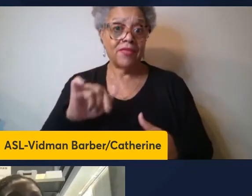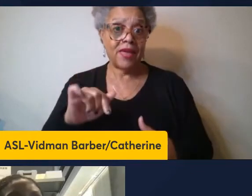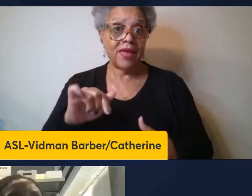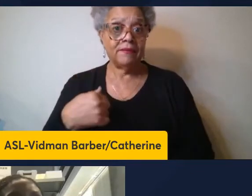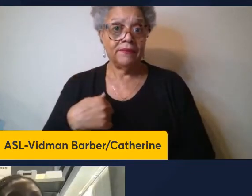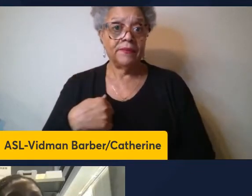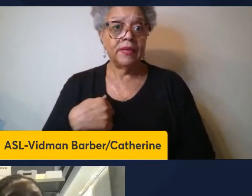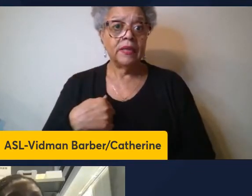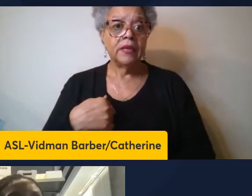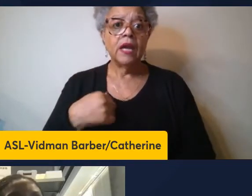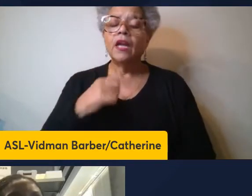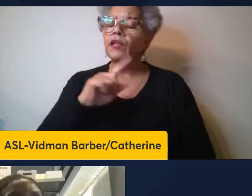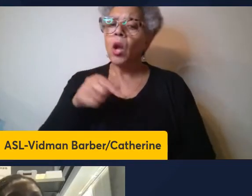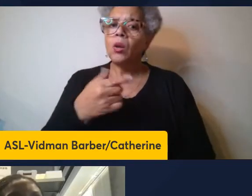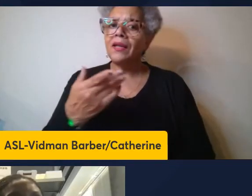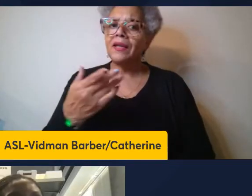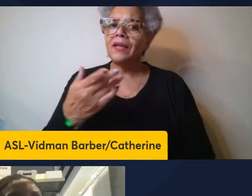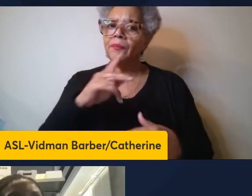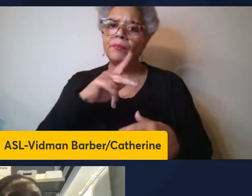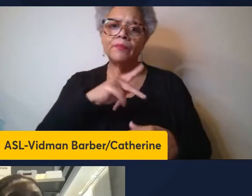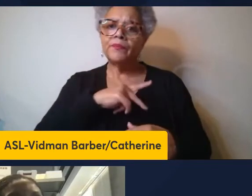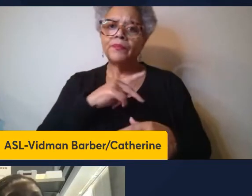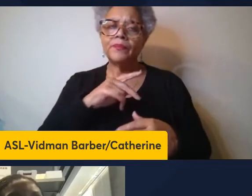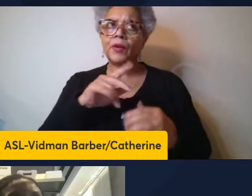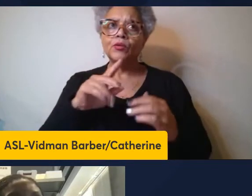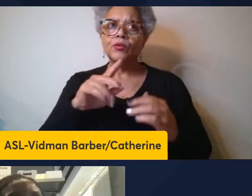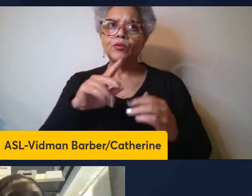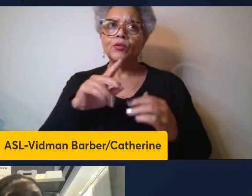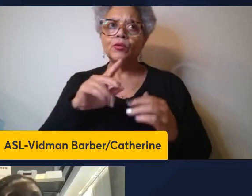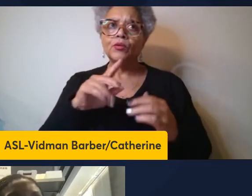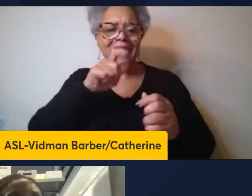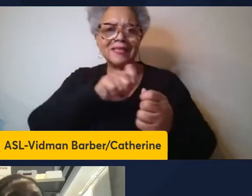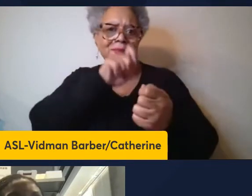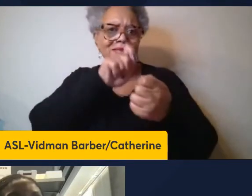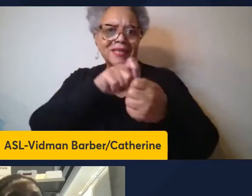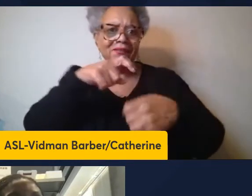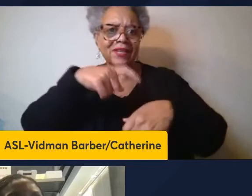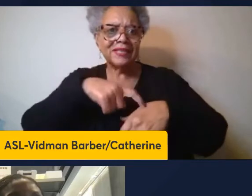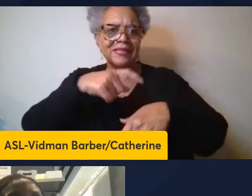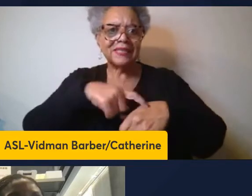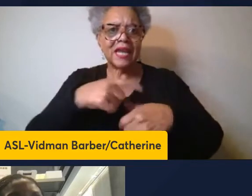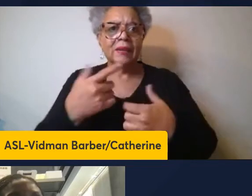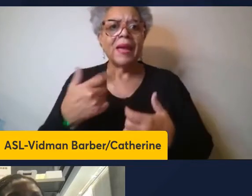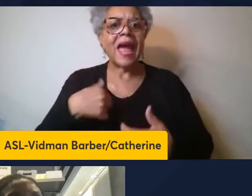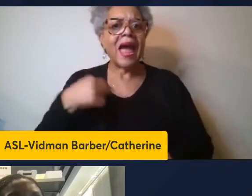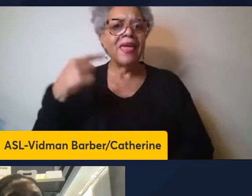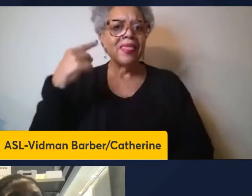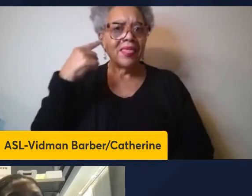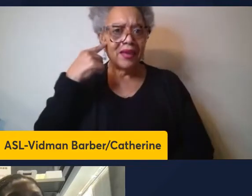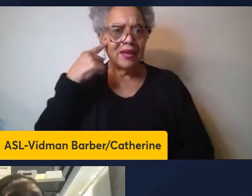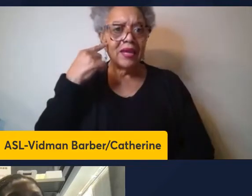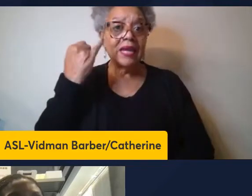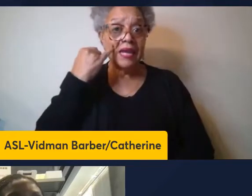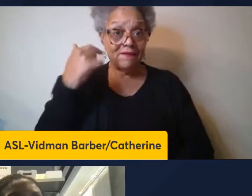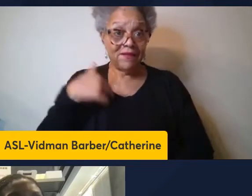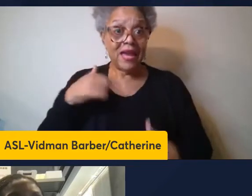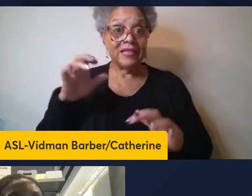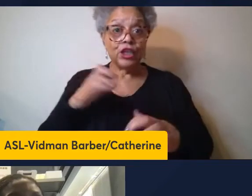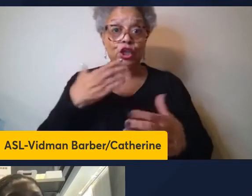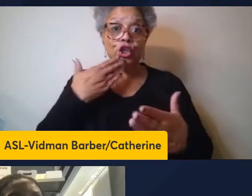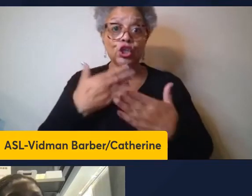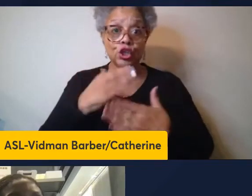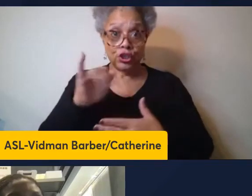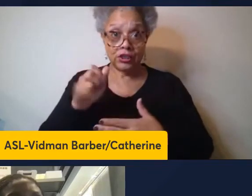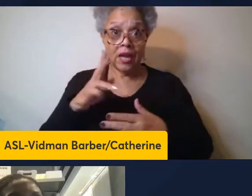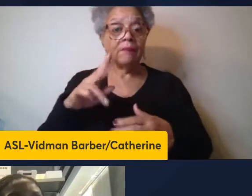building a personal brand, I don't think that there's any specific time you can get. If in fact, I think that if I had done a very good job of building